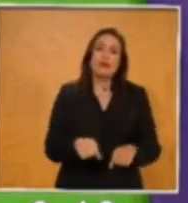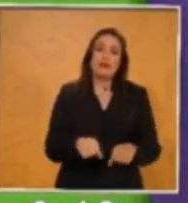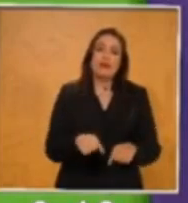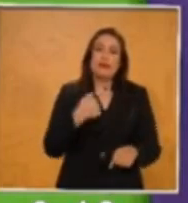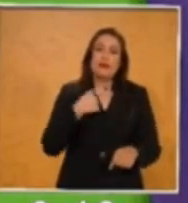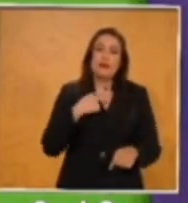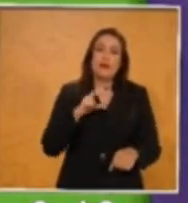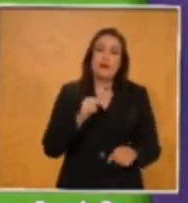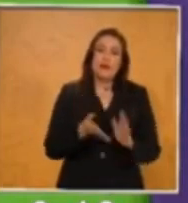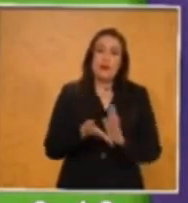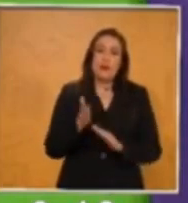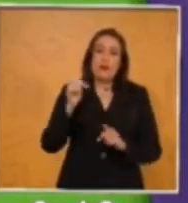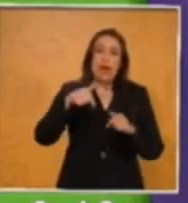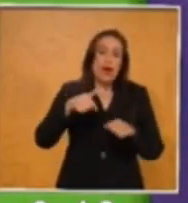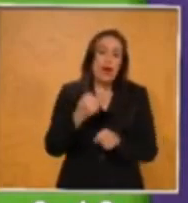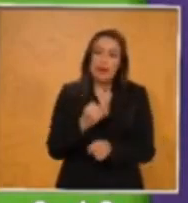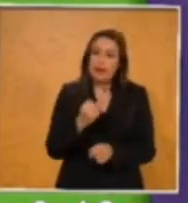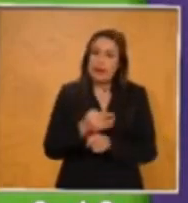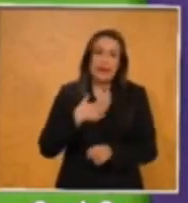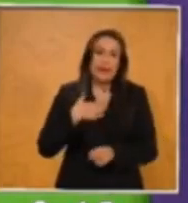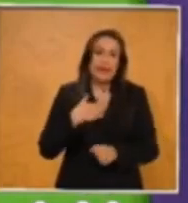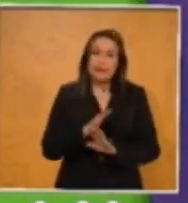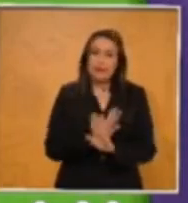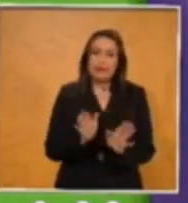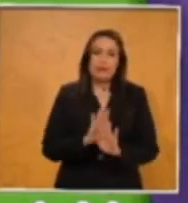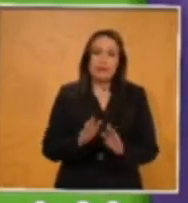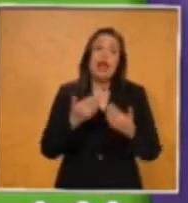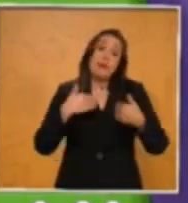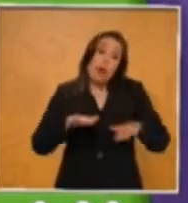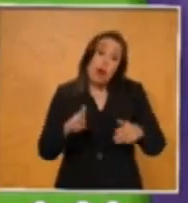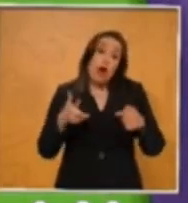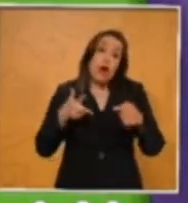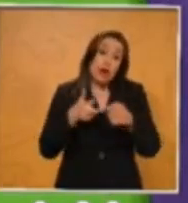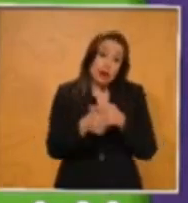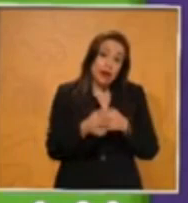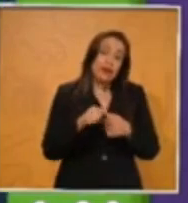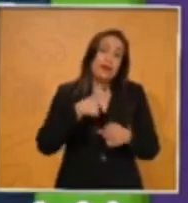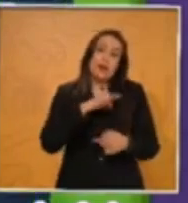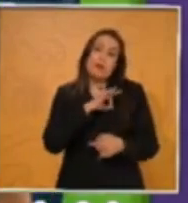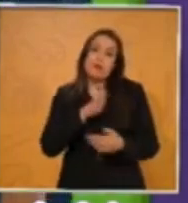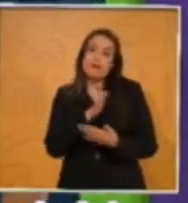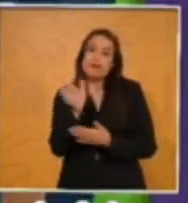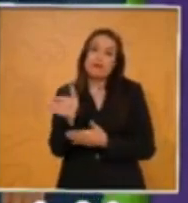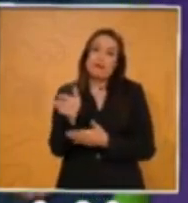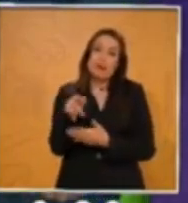the bathroom right now. When we have a break commercial, you can do it.